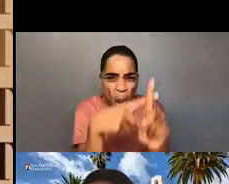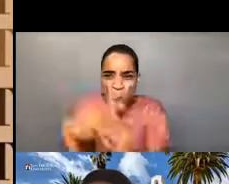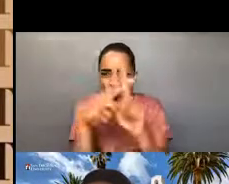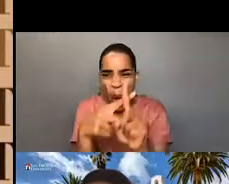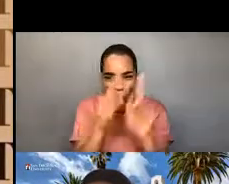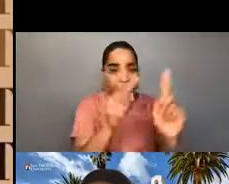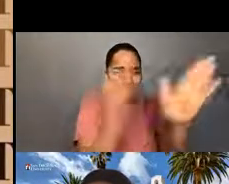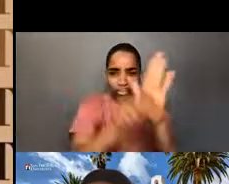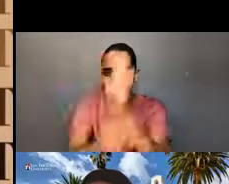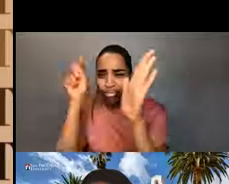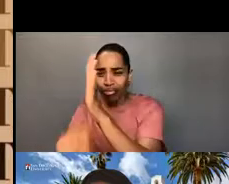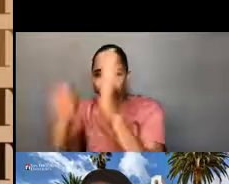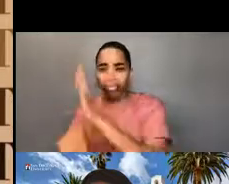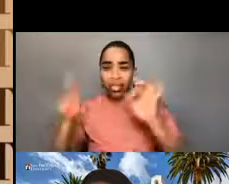children.